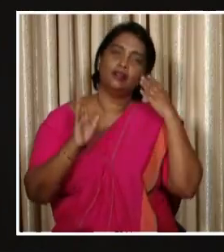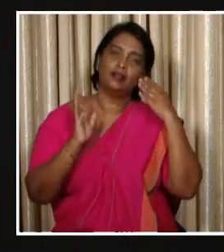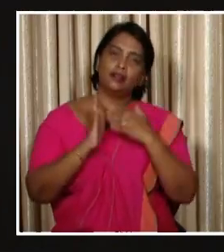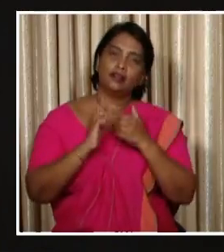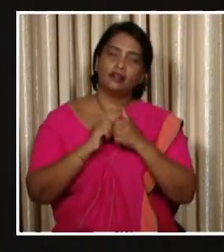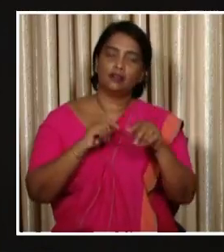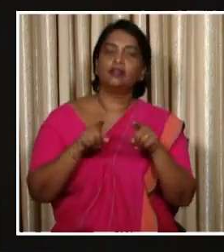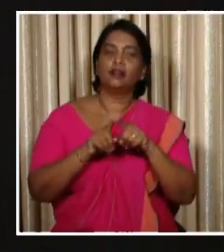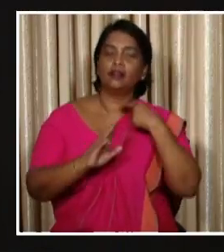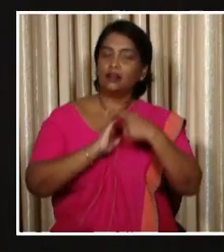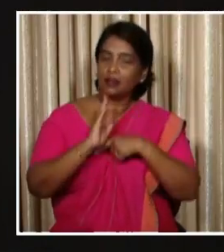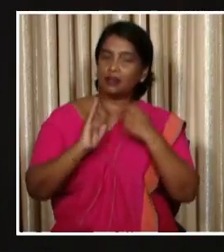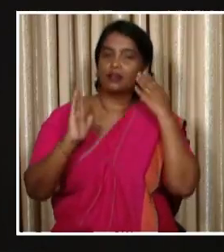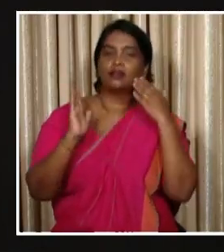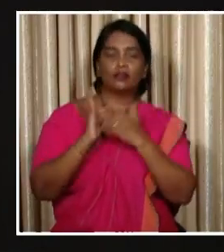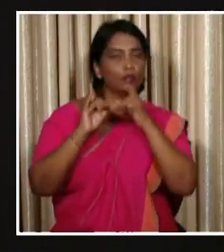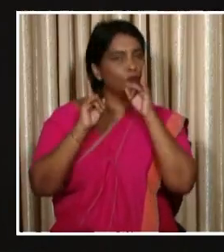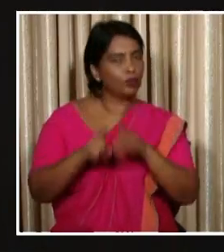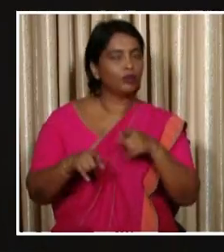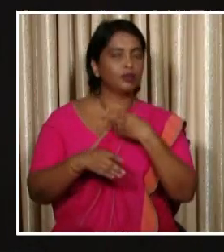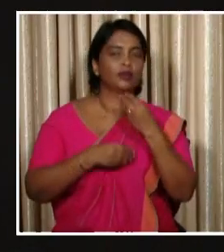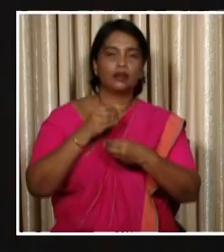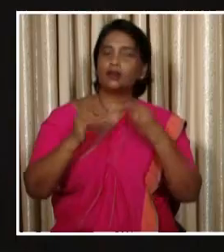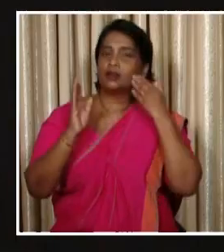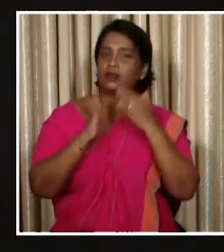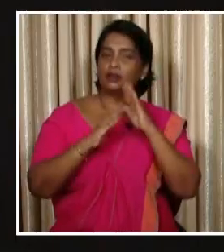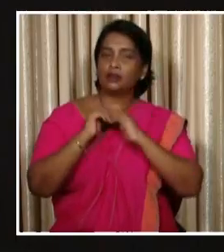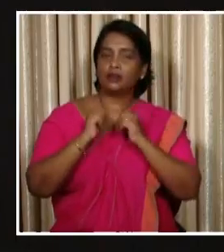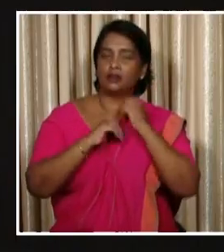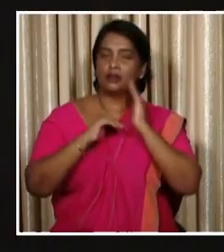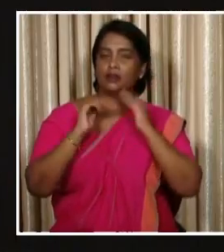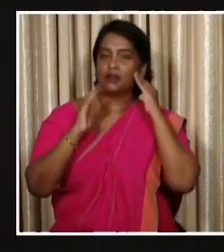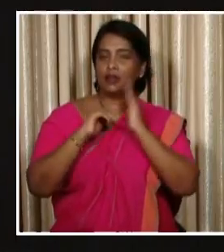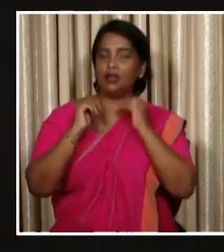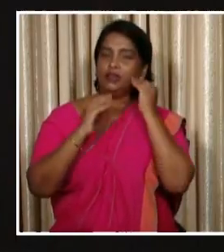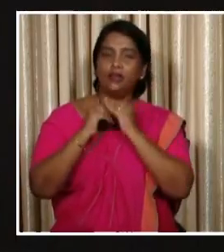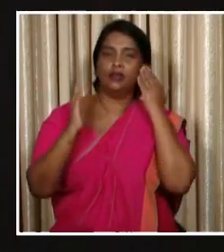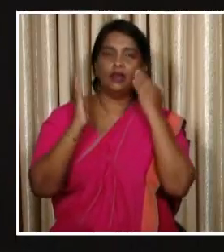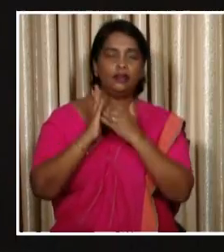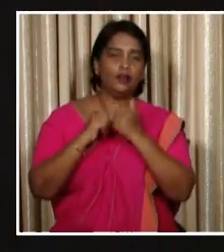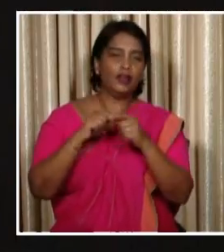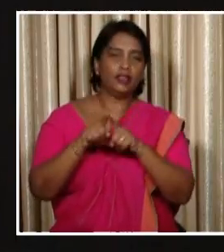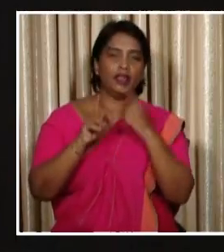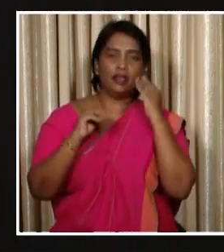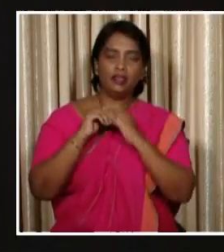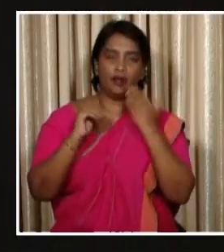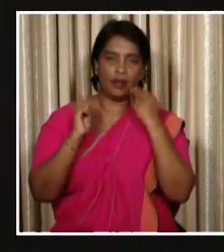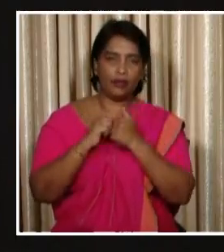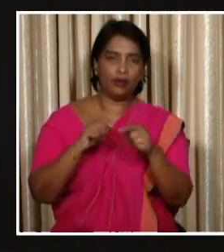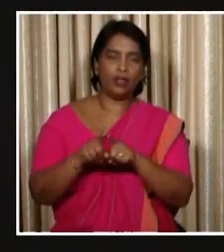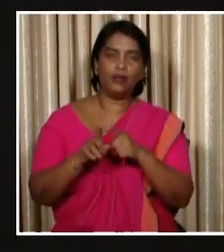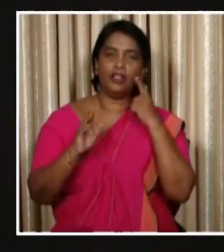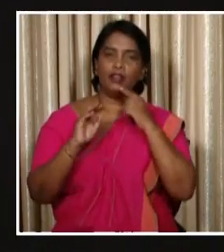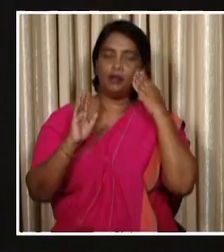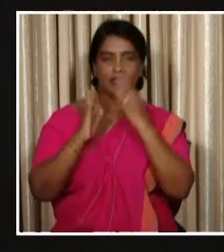why the budget has proposed for the first time to set up and implement the Investment Protection Act.